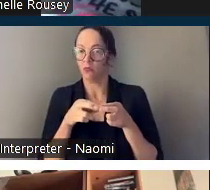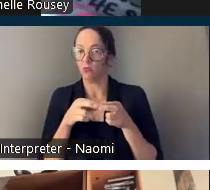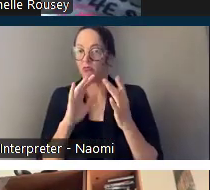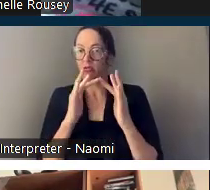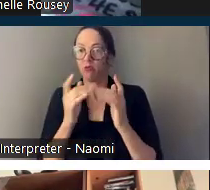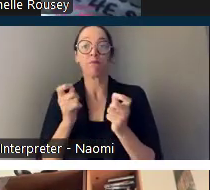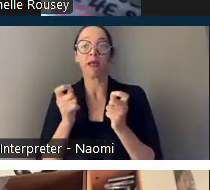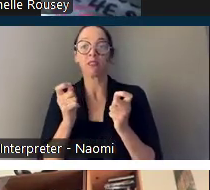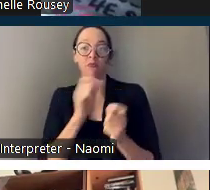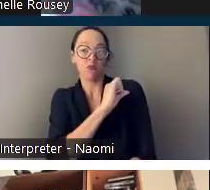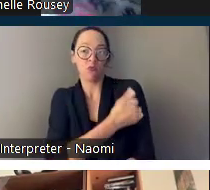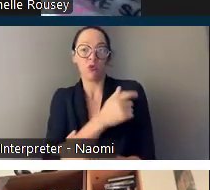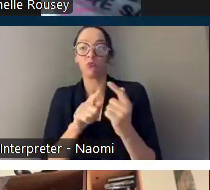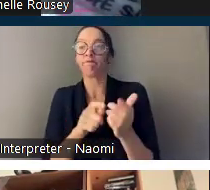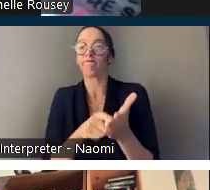a centralized source.